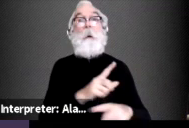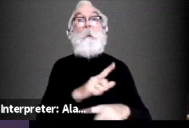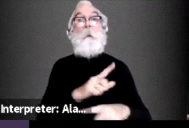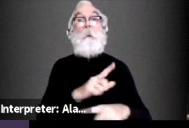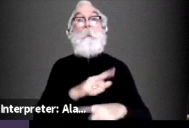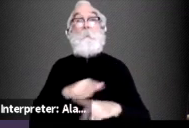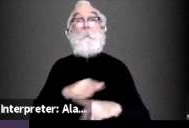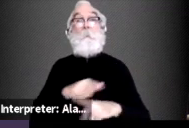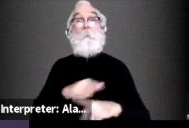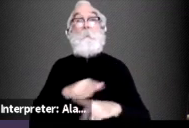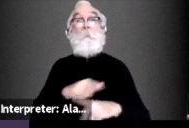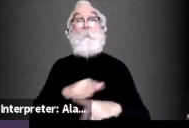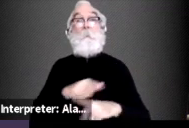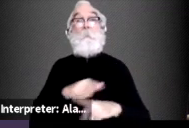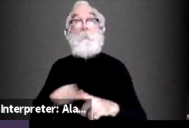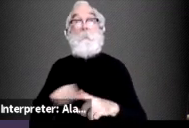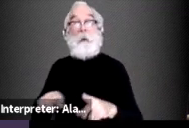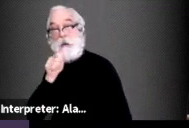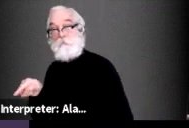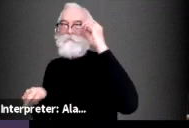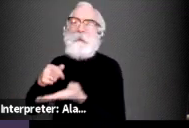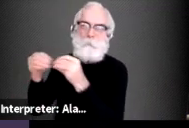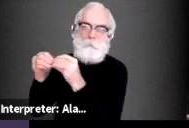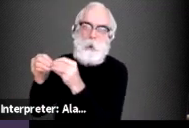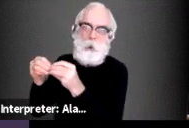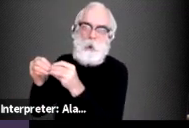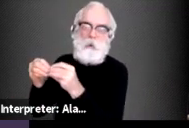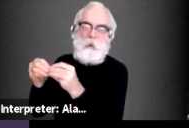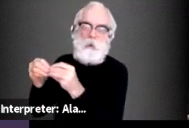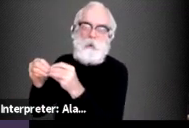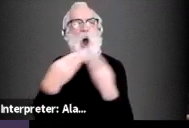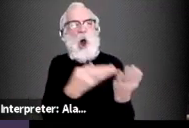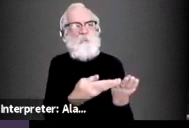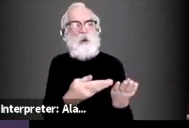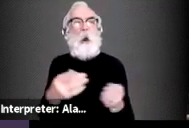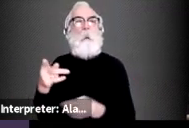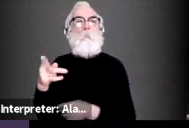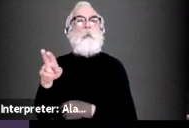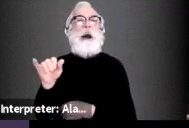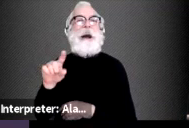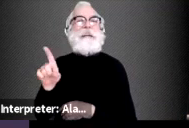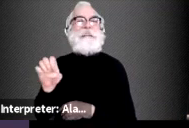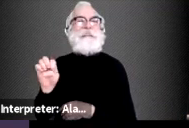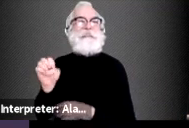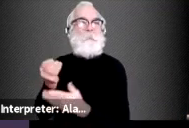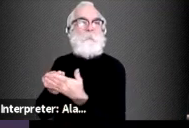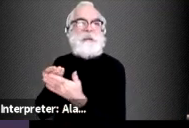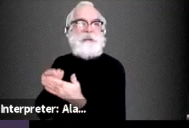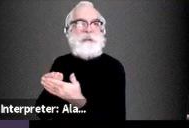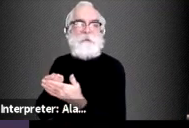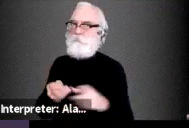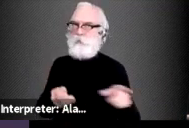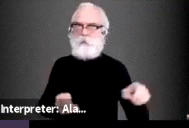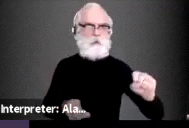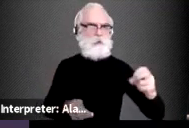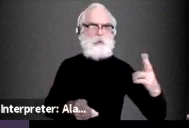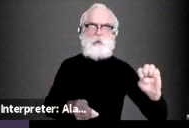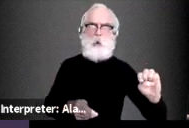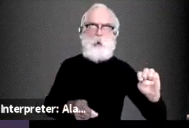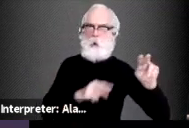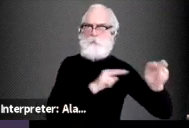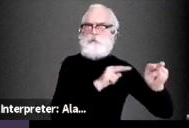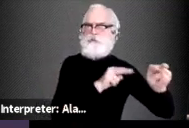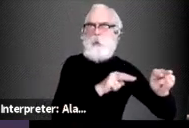wages and offered shares in prize money that was rarely available to those on shore patrol. This map, titled the